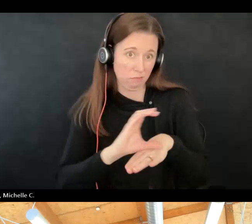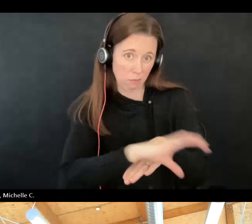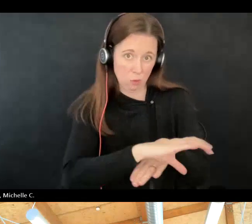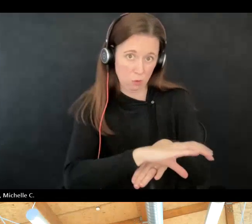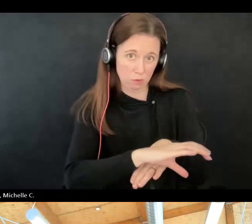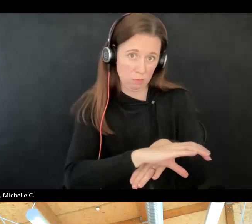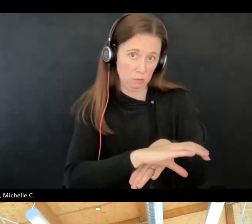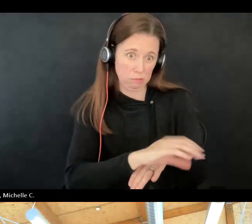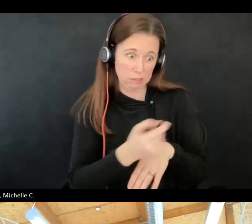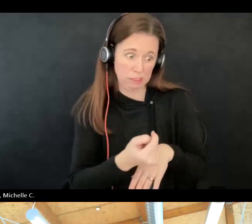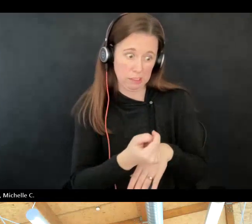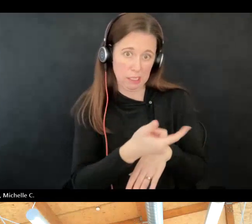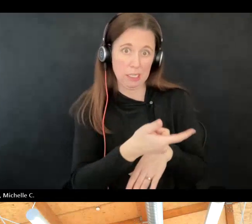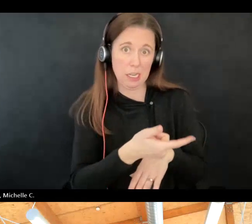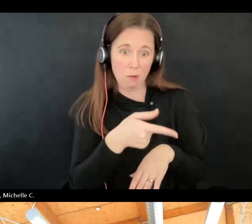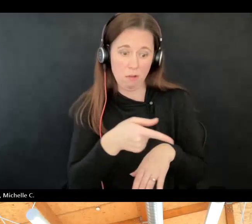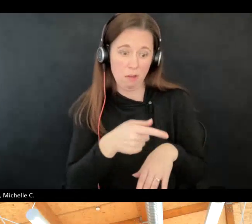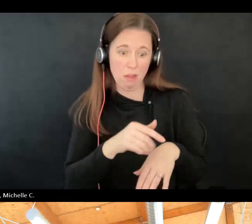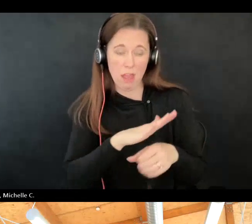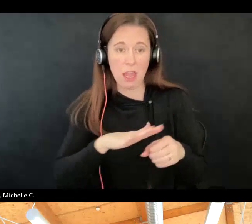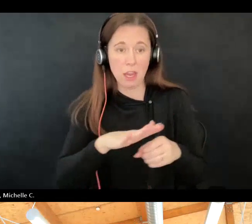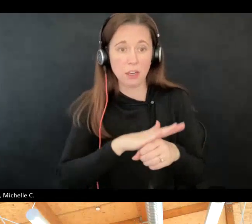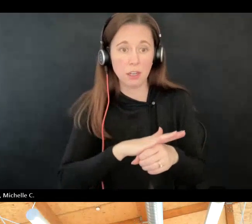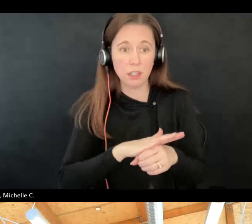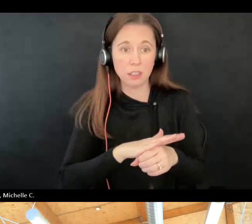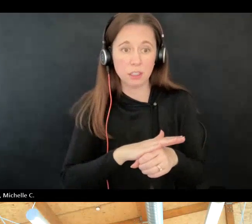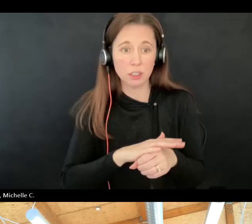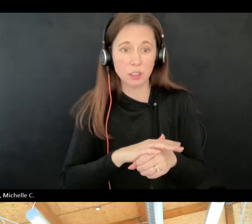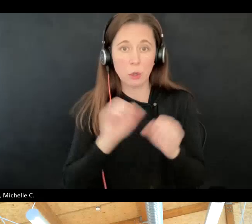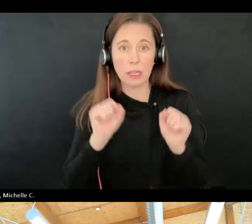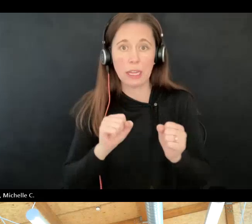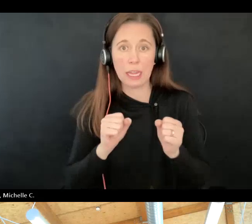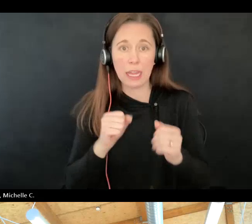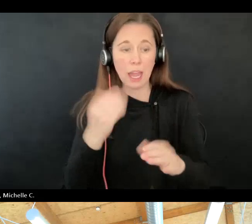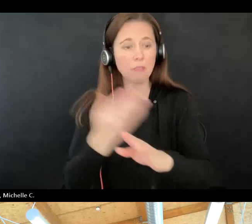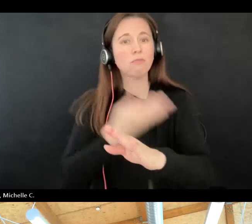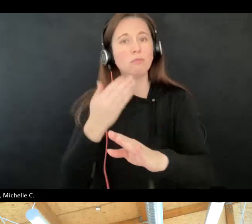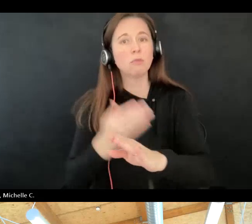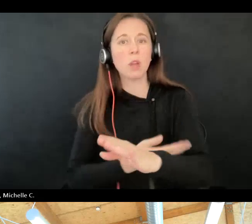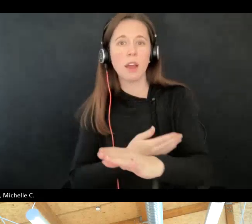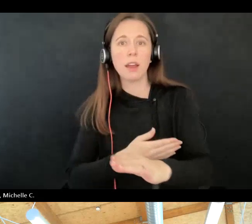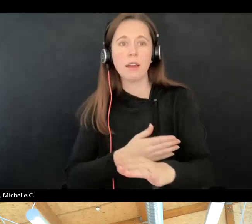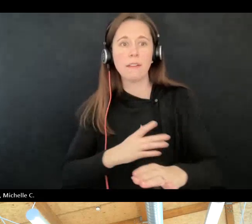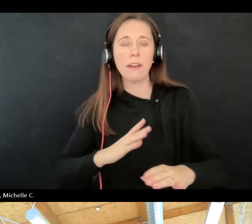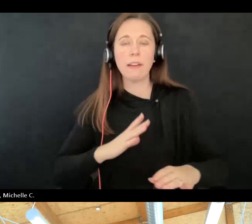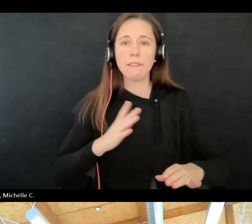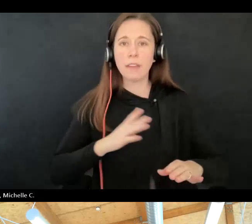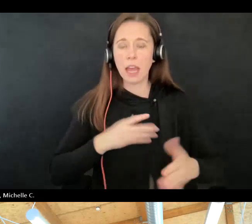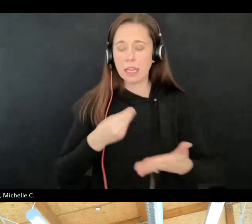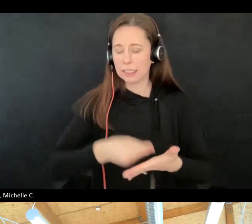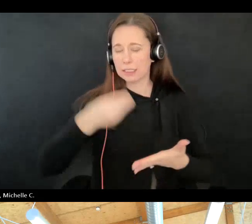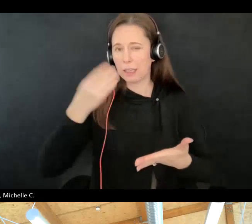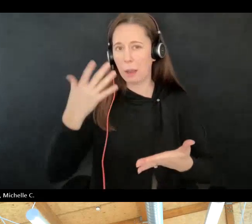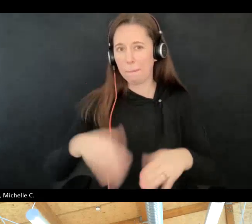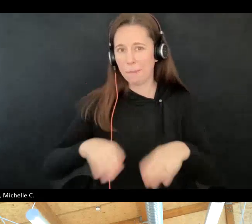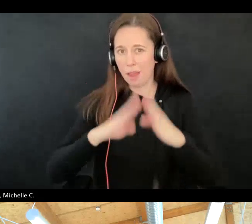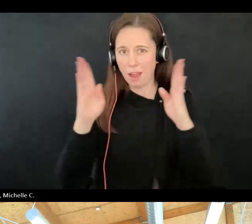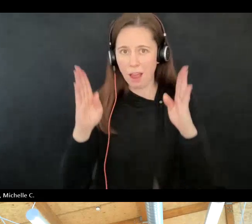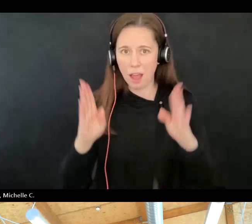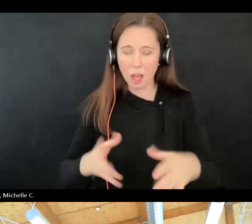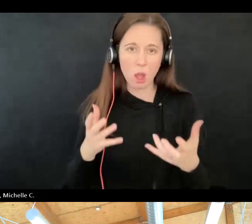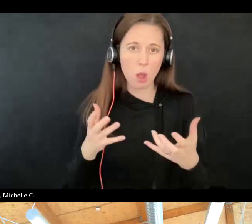for the formation of luxury waterfront property, as well as storefront